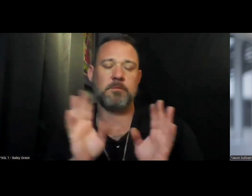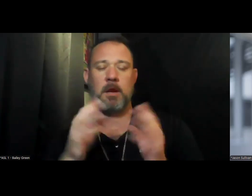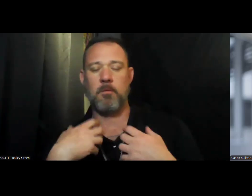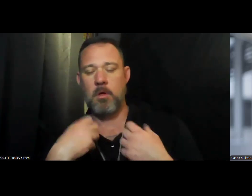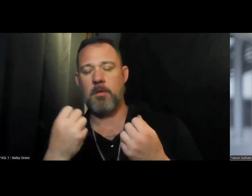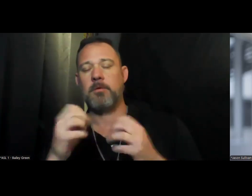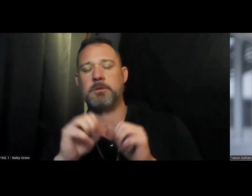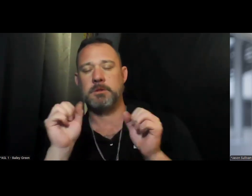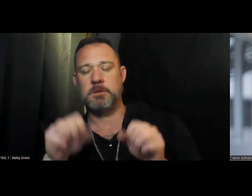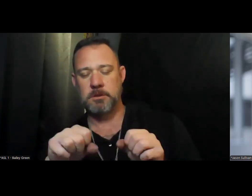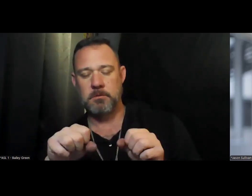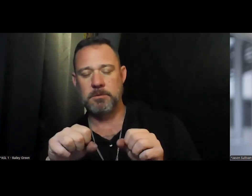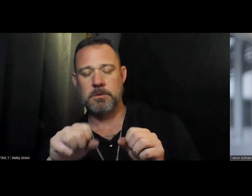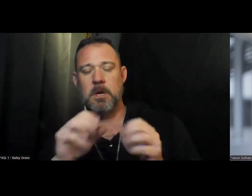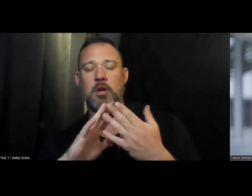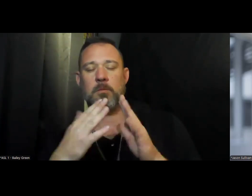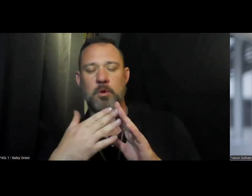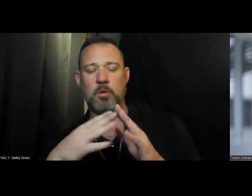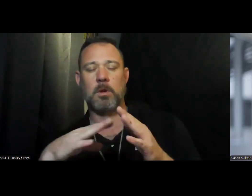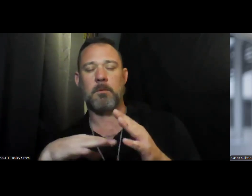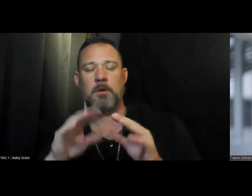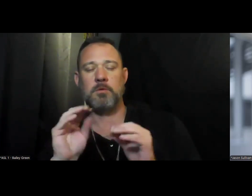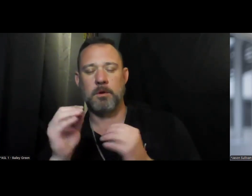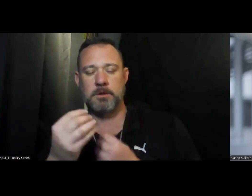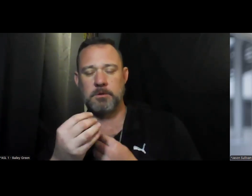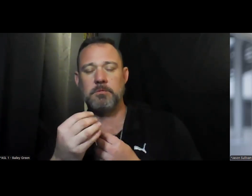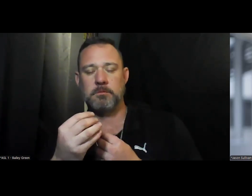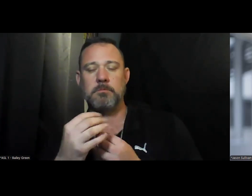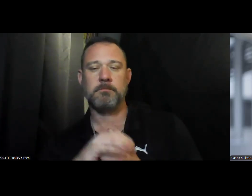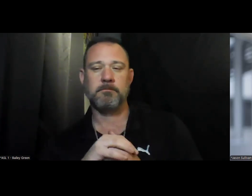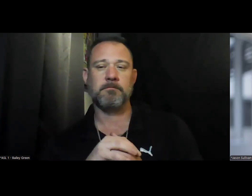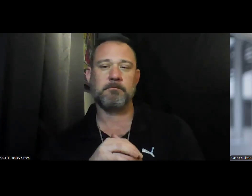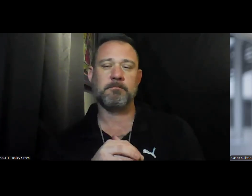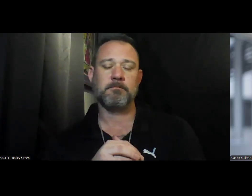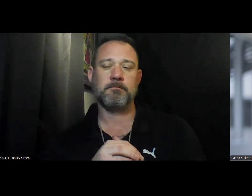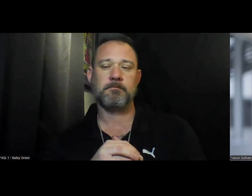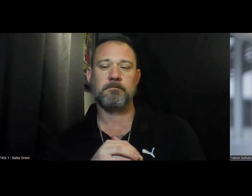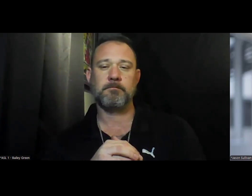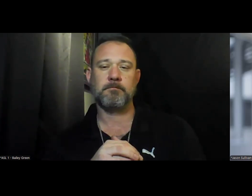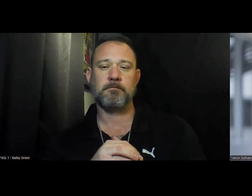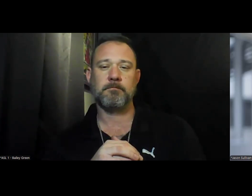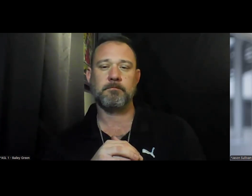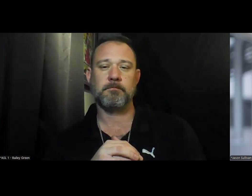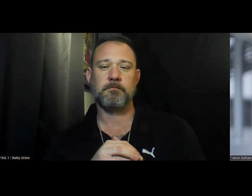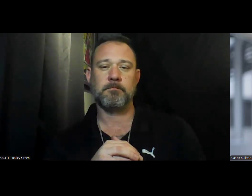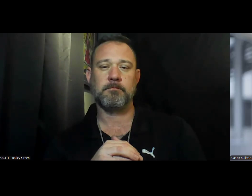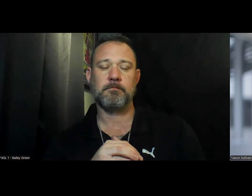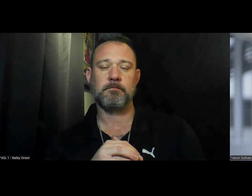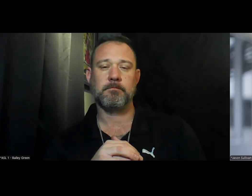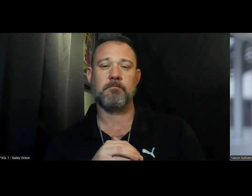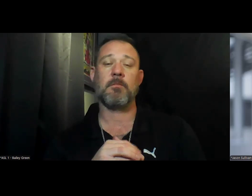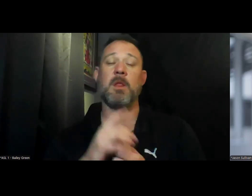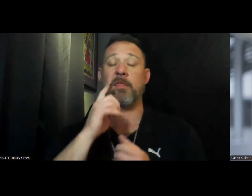behavioral health systems, and community-based organizations. And I think it's also important that we put equity